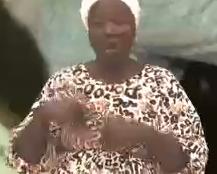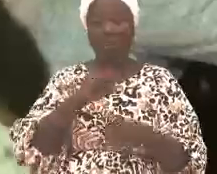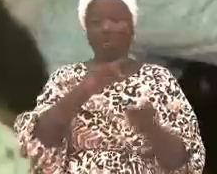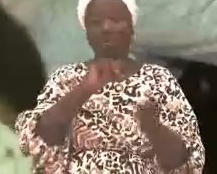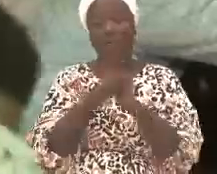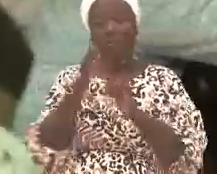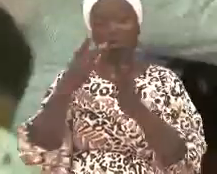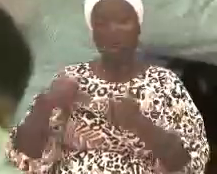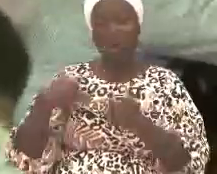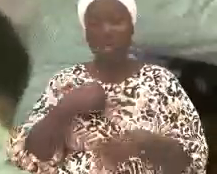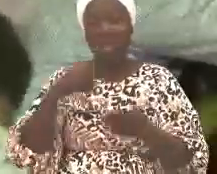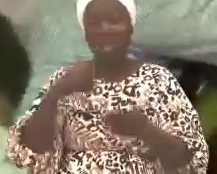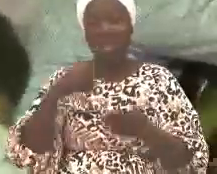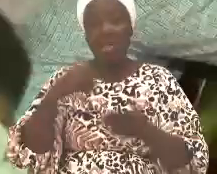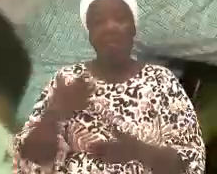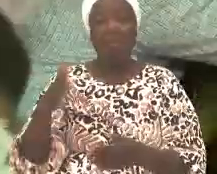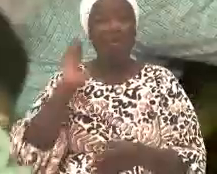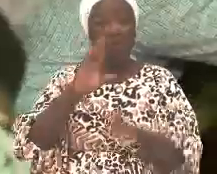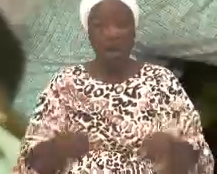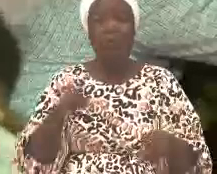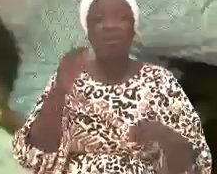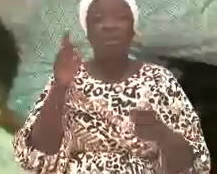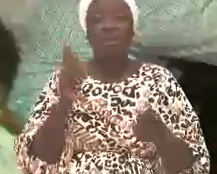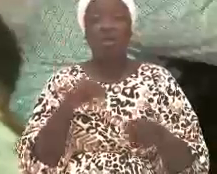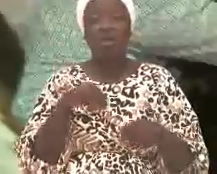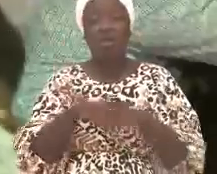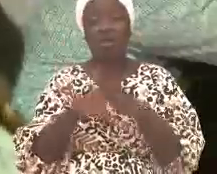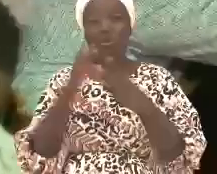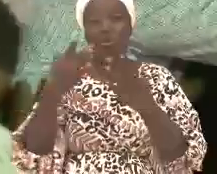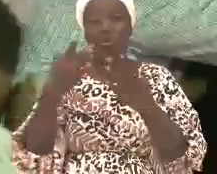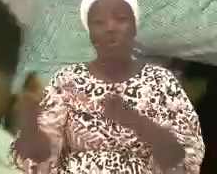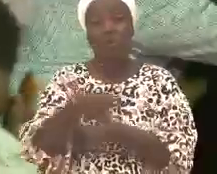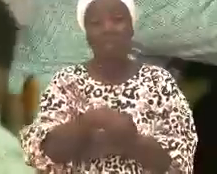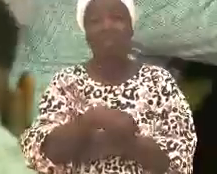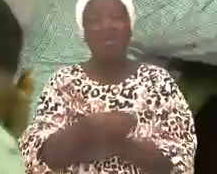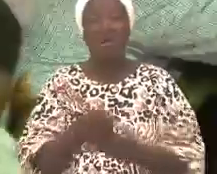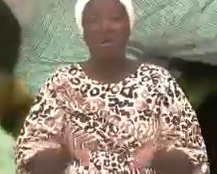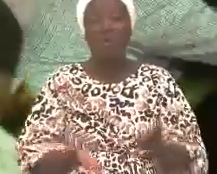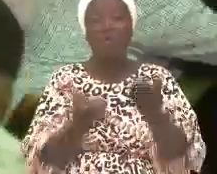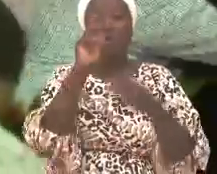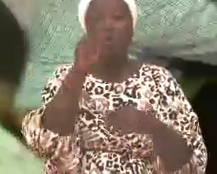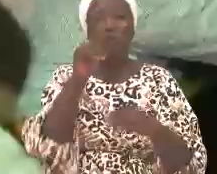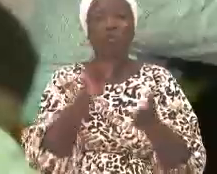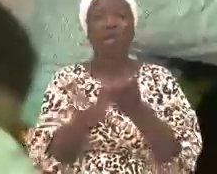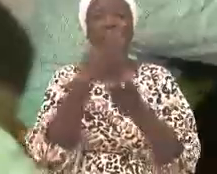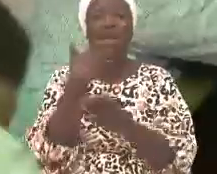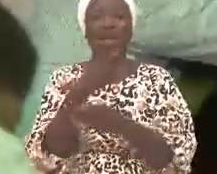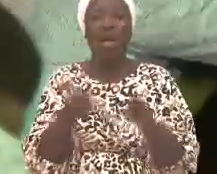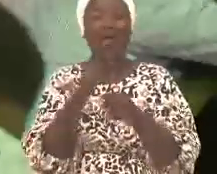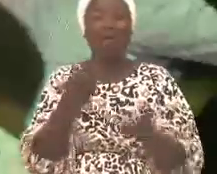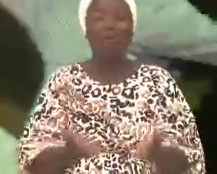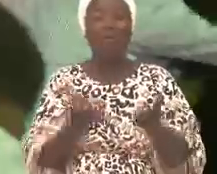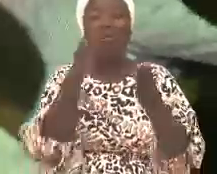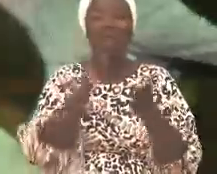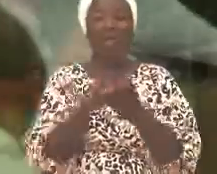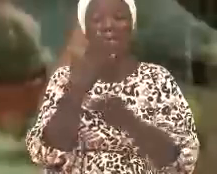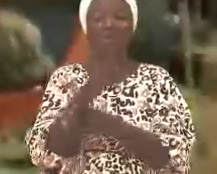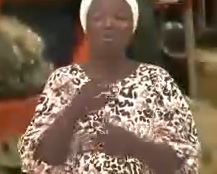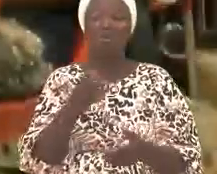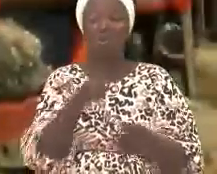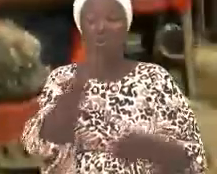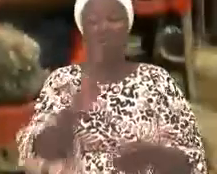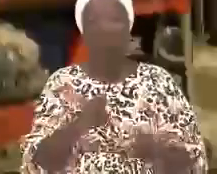new thing will happen in your heart today. Raise up that hand. As you are raising up the hand, God bless you there. You can rise